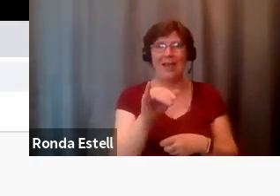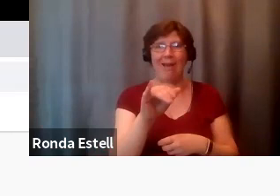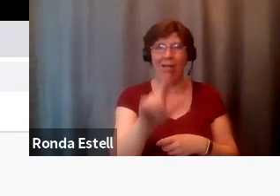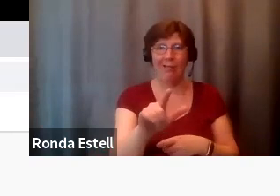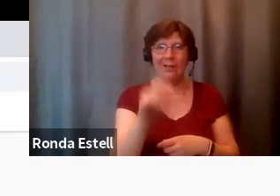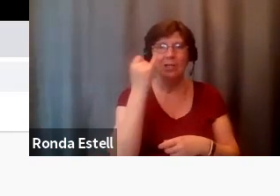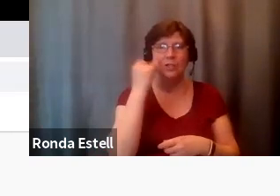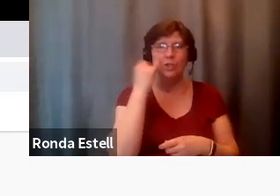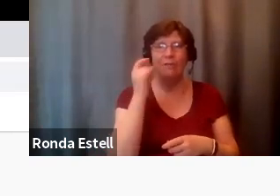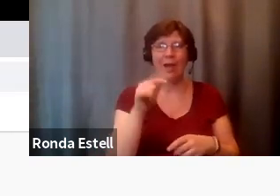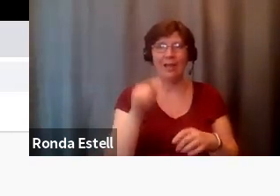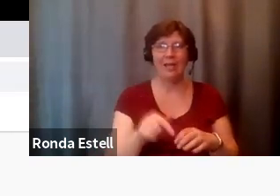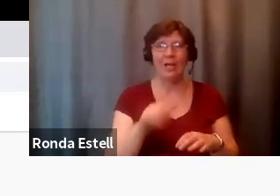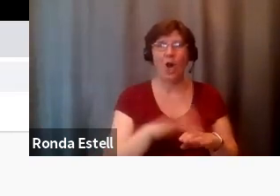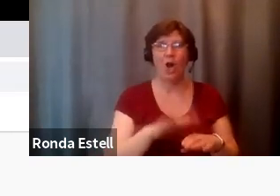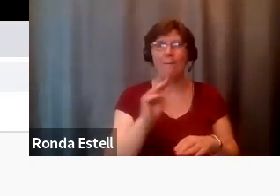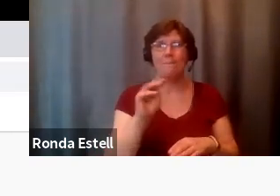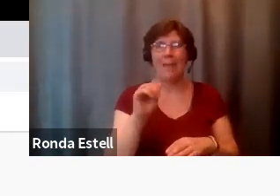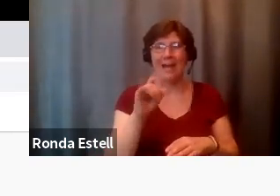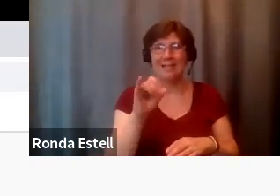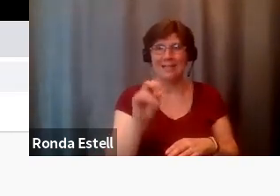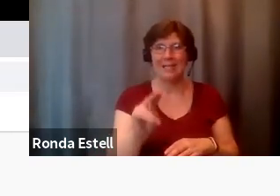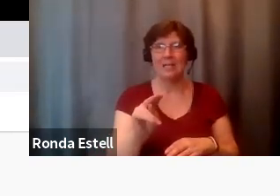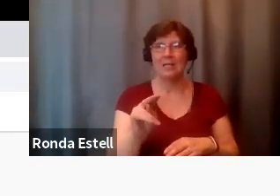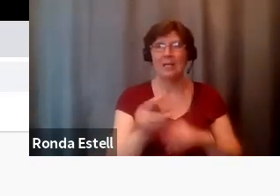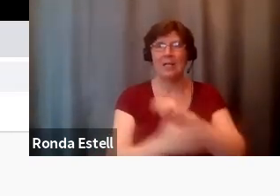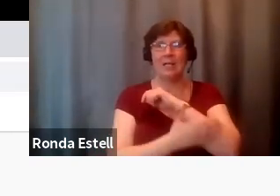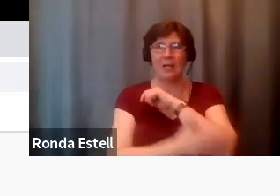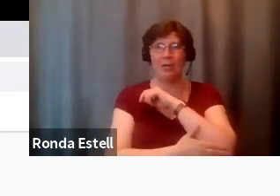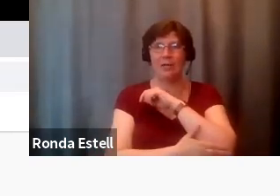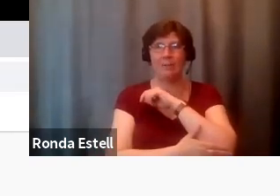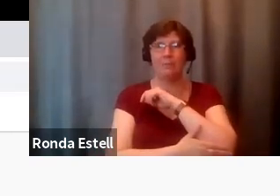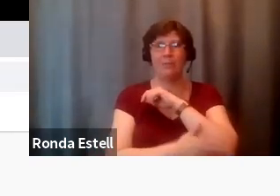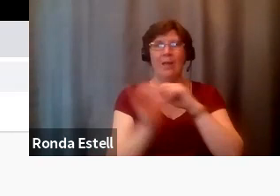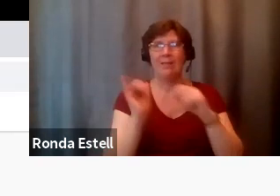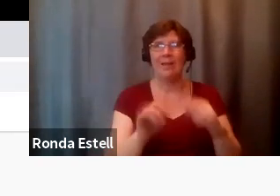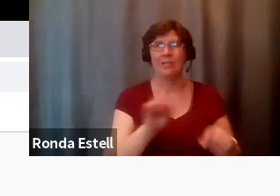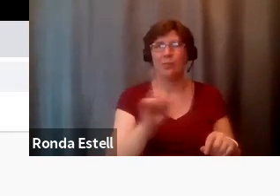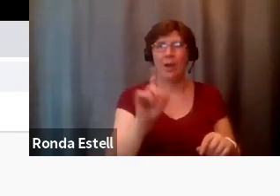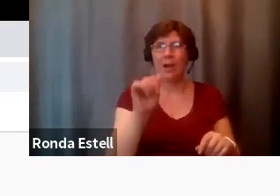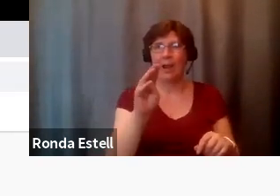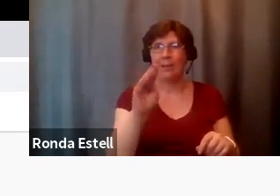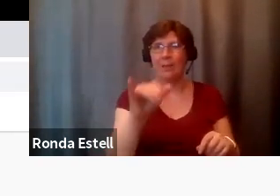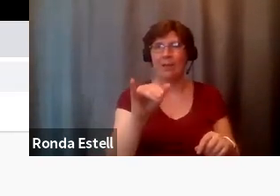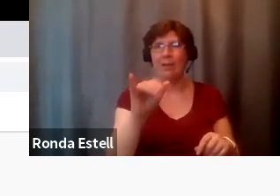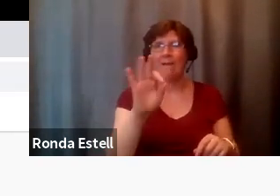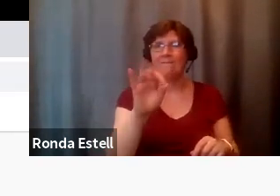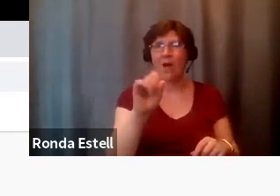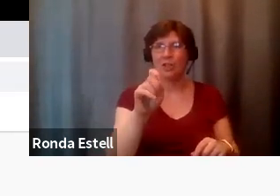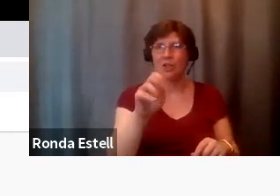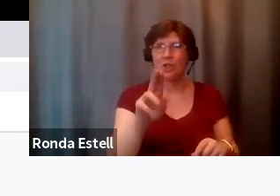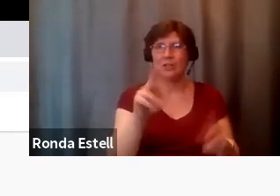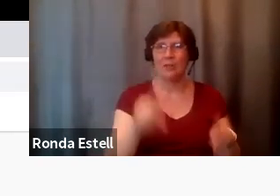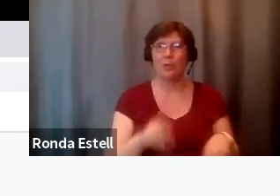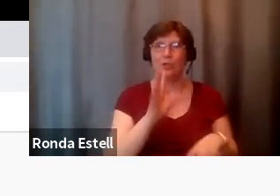I click on Madison County, Madsion County, that is where Amy Foster lives, who is the person talking